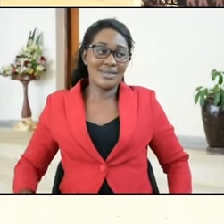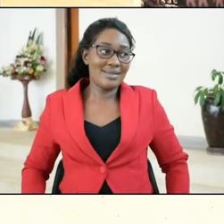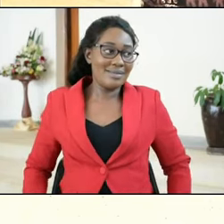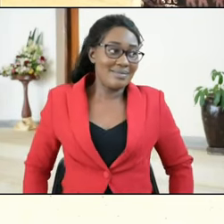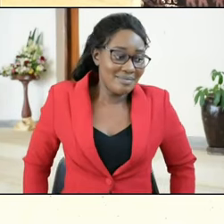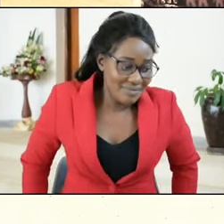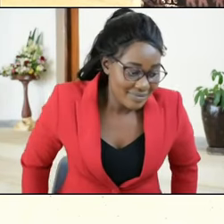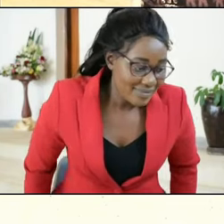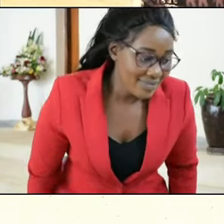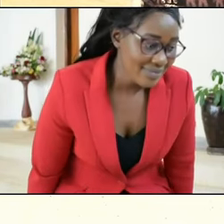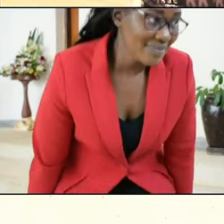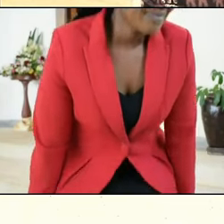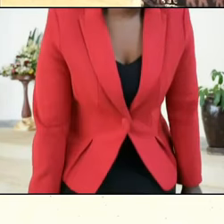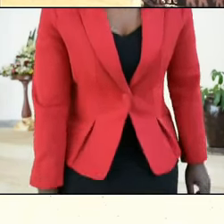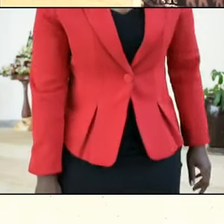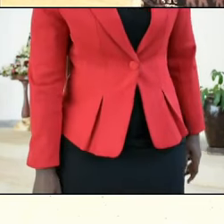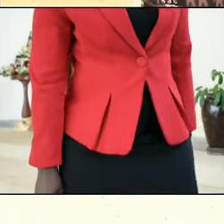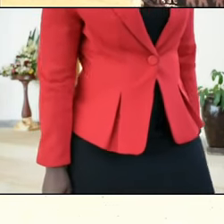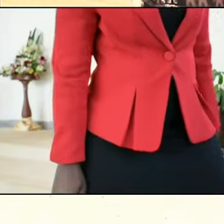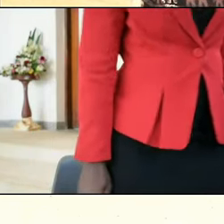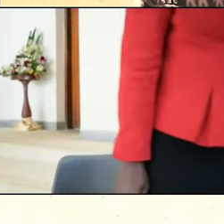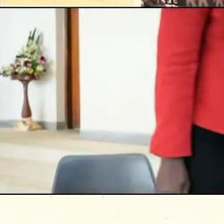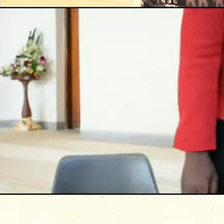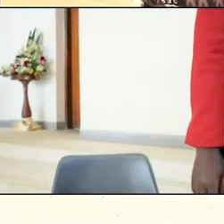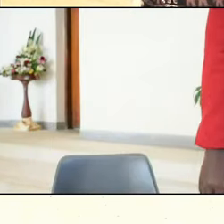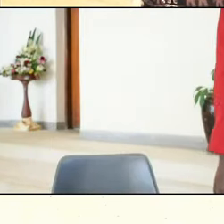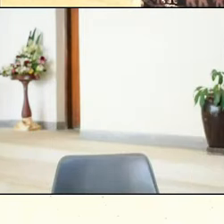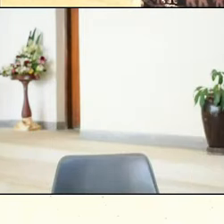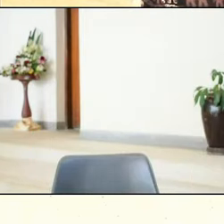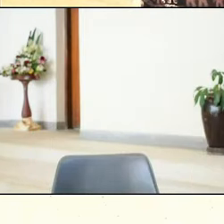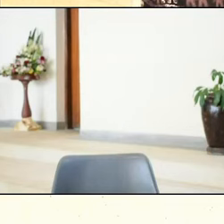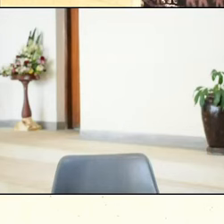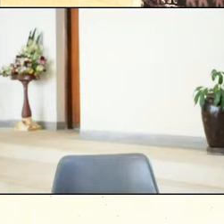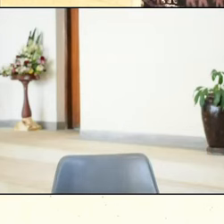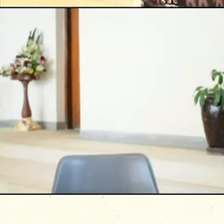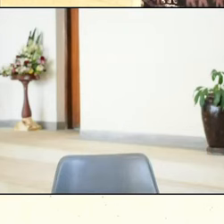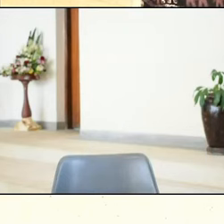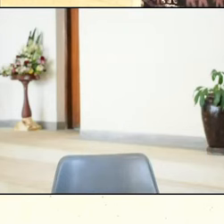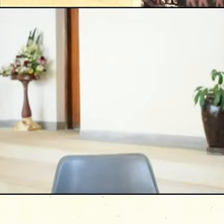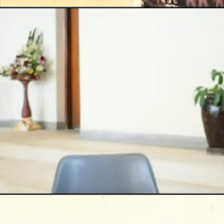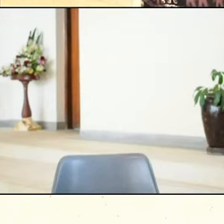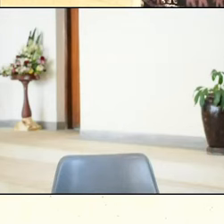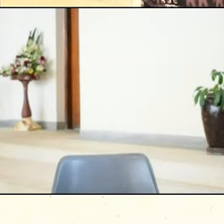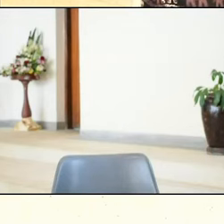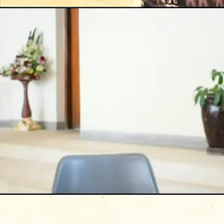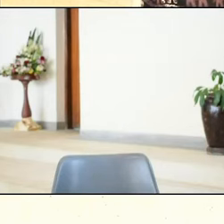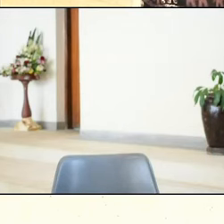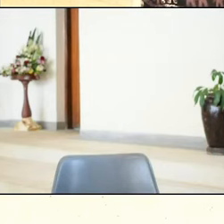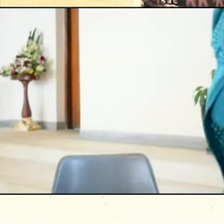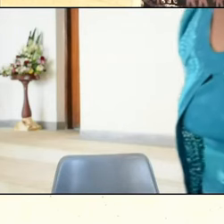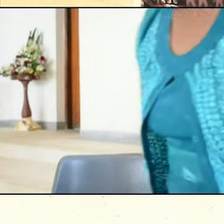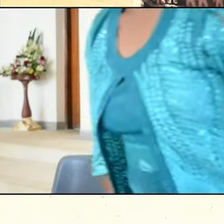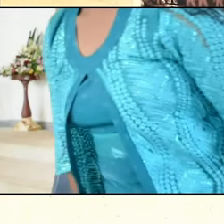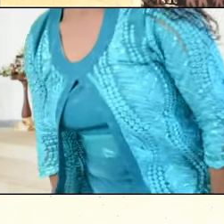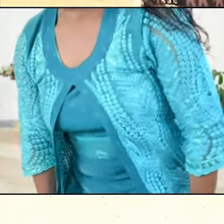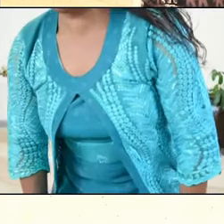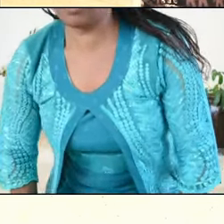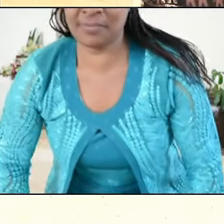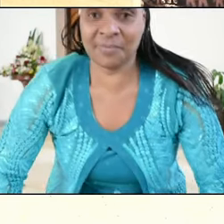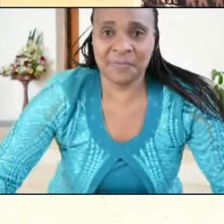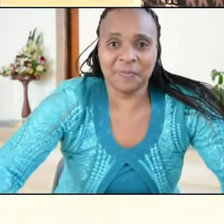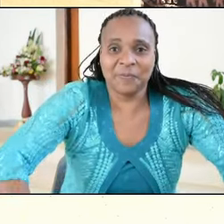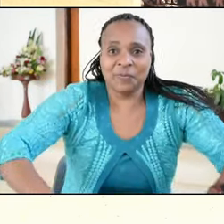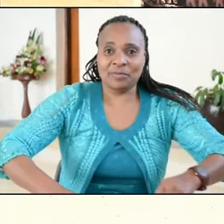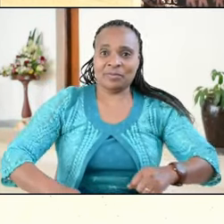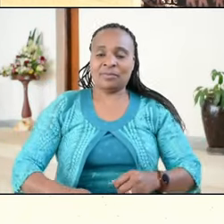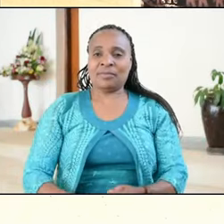issues that inform, we have made them inform our theology, our experiences, our feelings, our